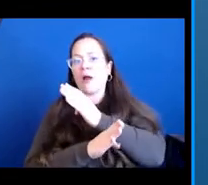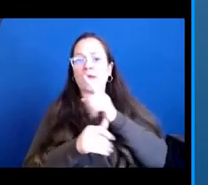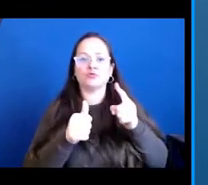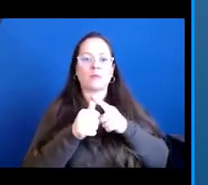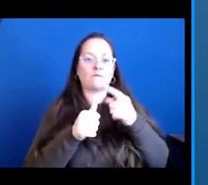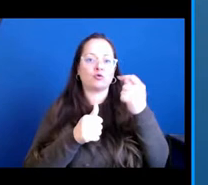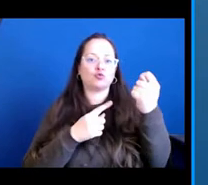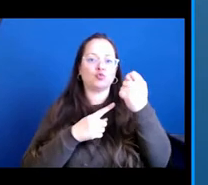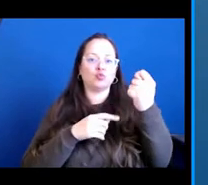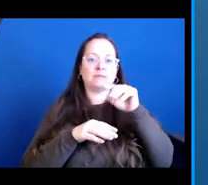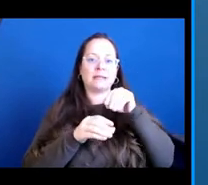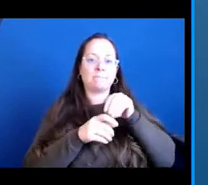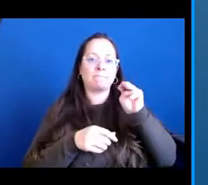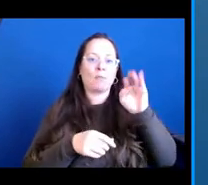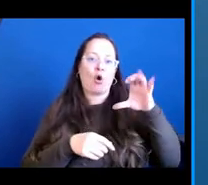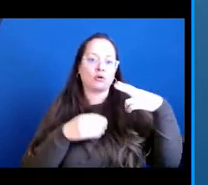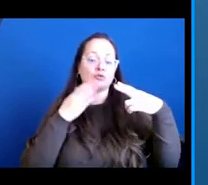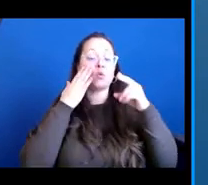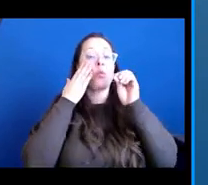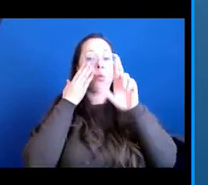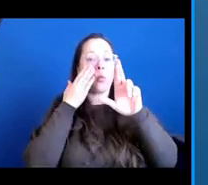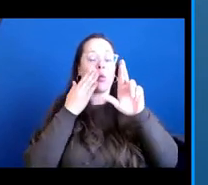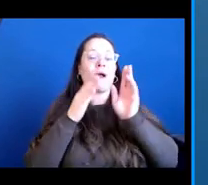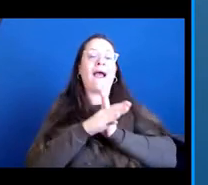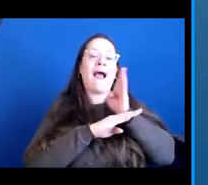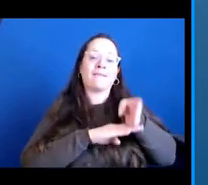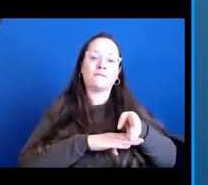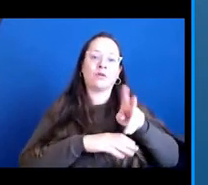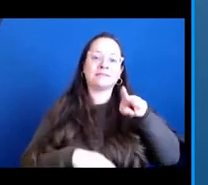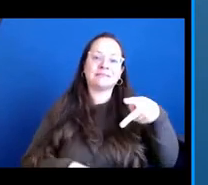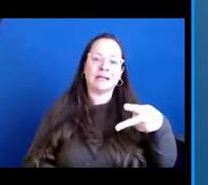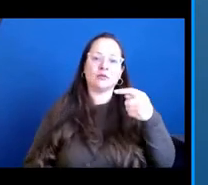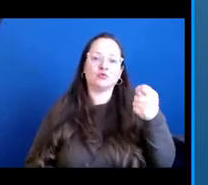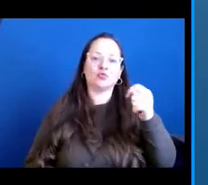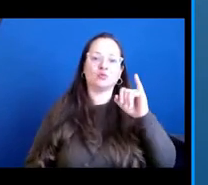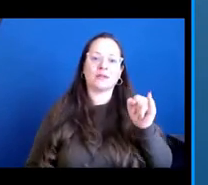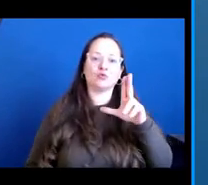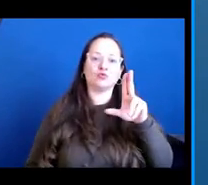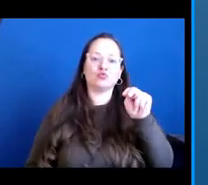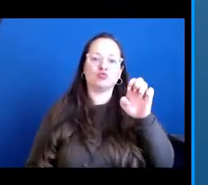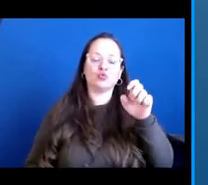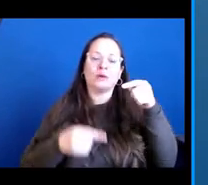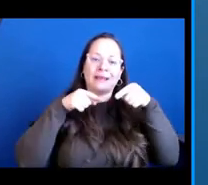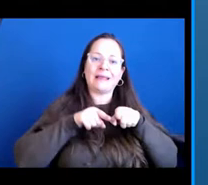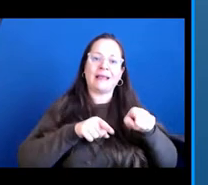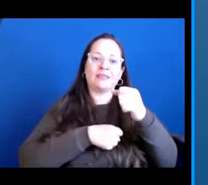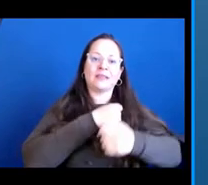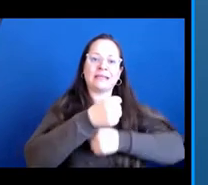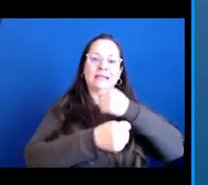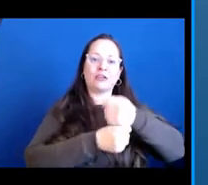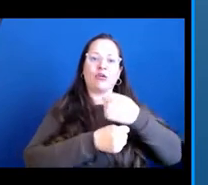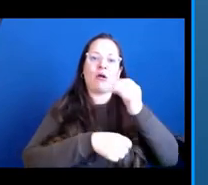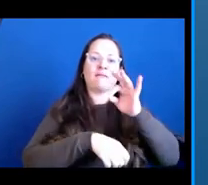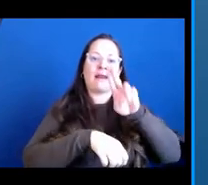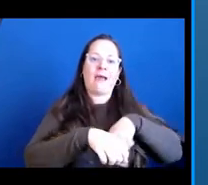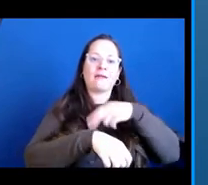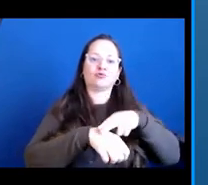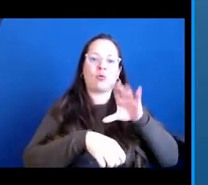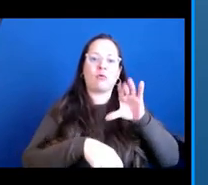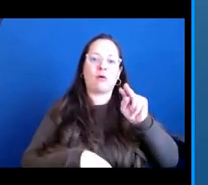March or after the second Tuesday in June in the calendar year of the National Convention